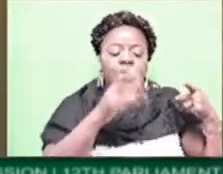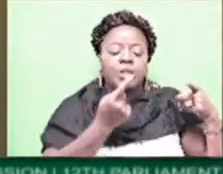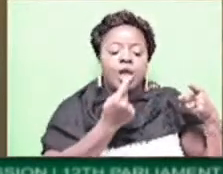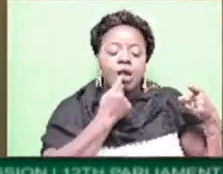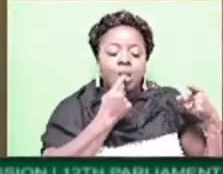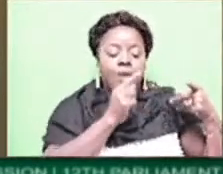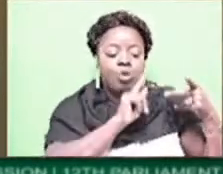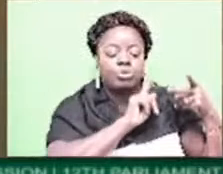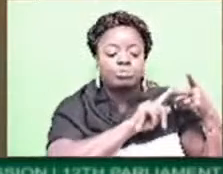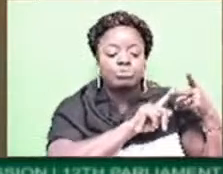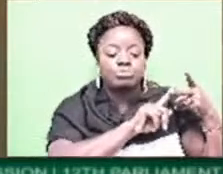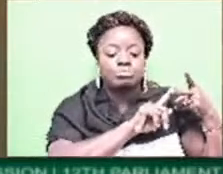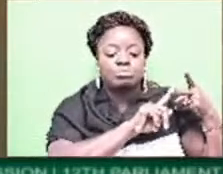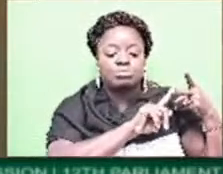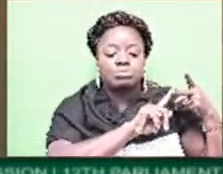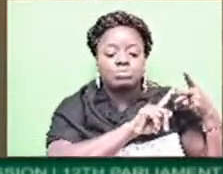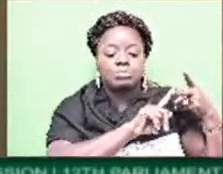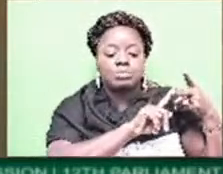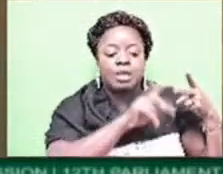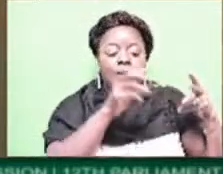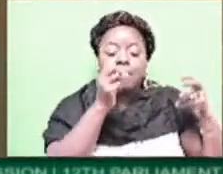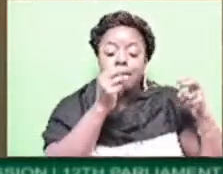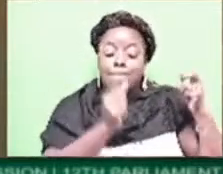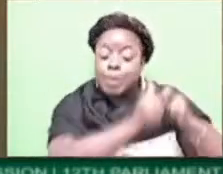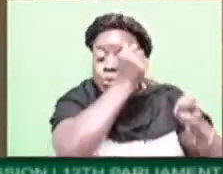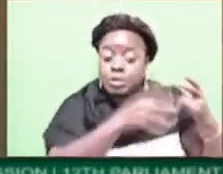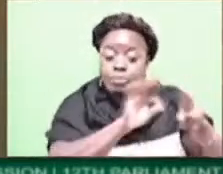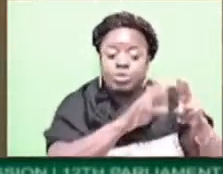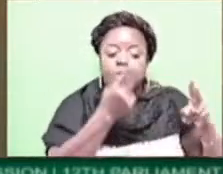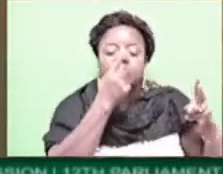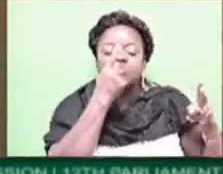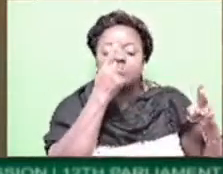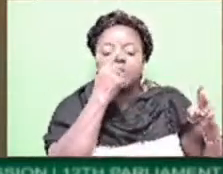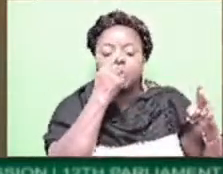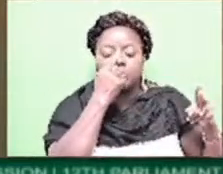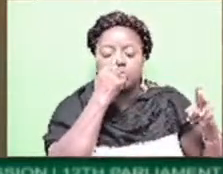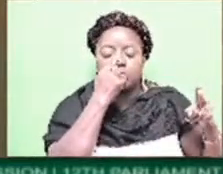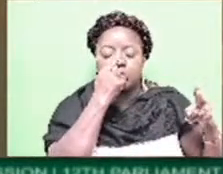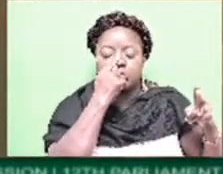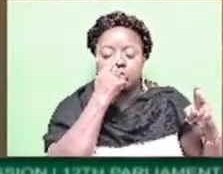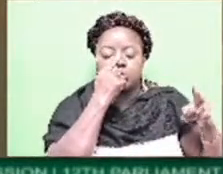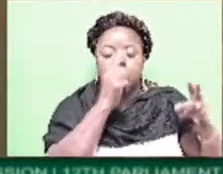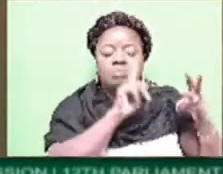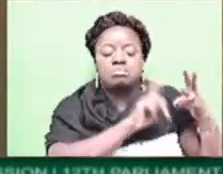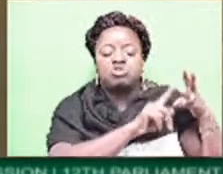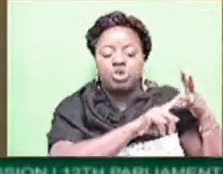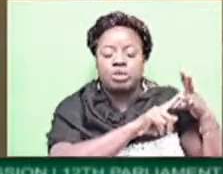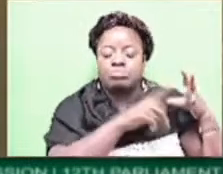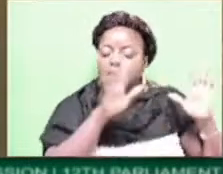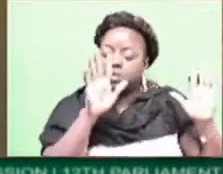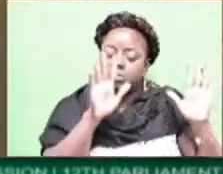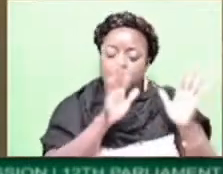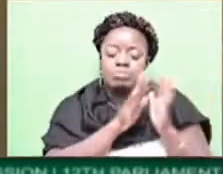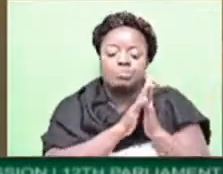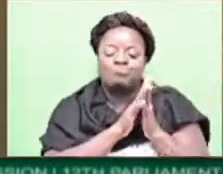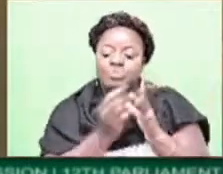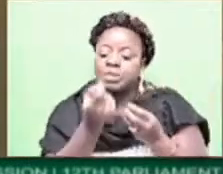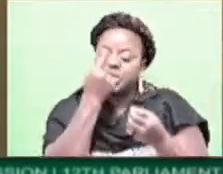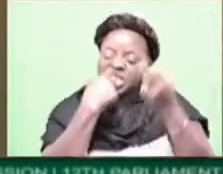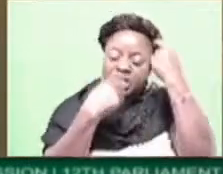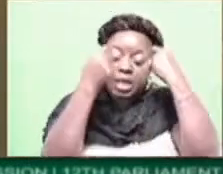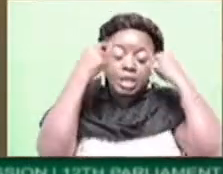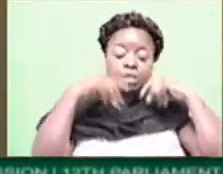and very often the nose, the nasal passages. What the world is aiming for right now as far as mask wearing